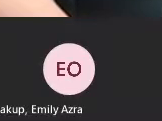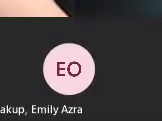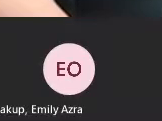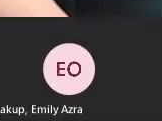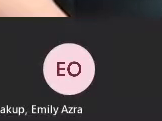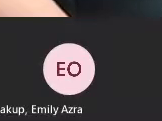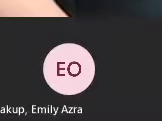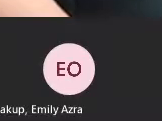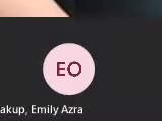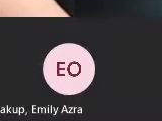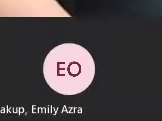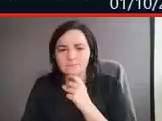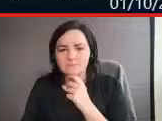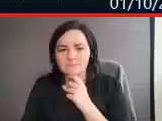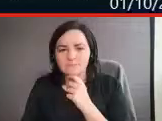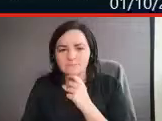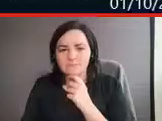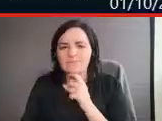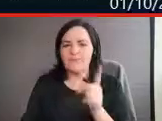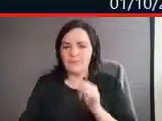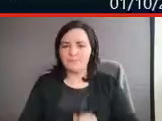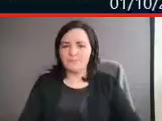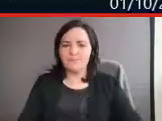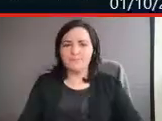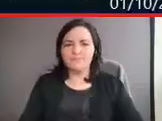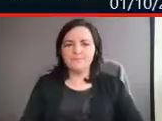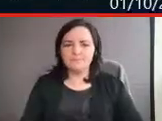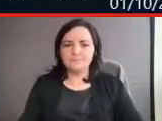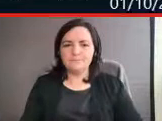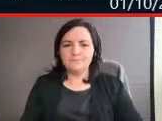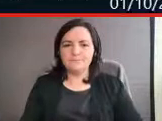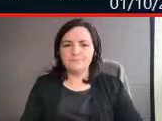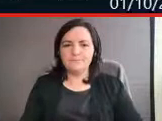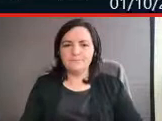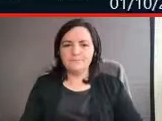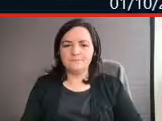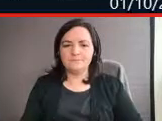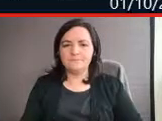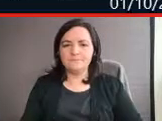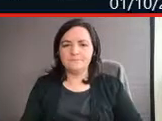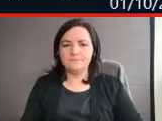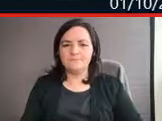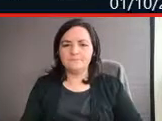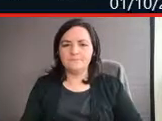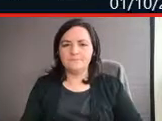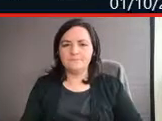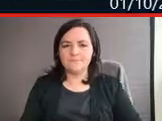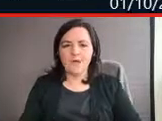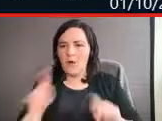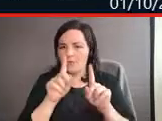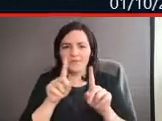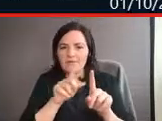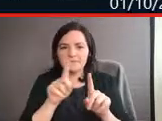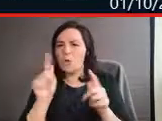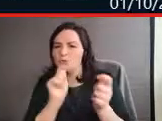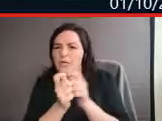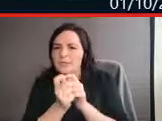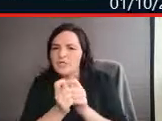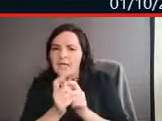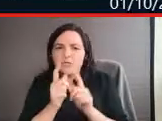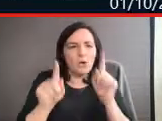possible for me to, there we go. So I am, that's not what I want to share with you. Let me minimize that. Let me go